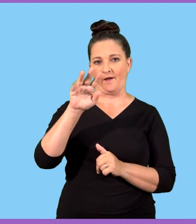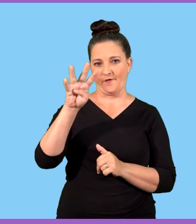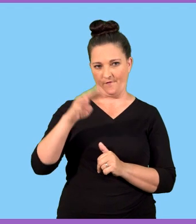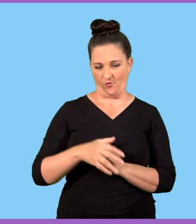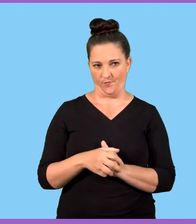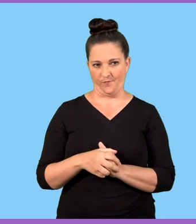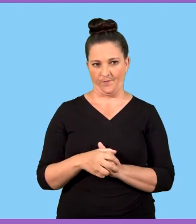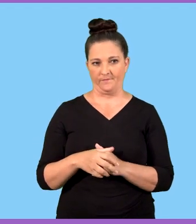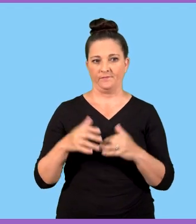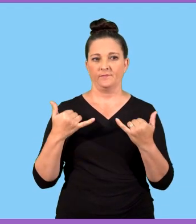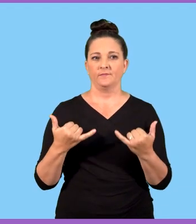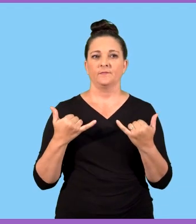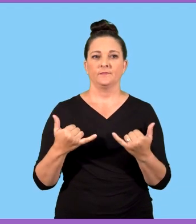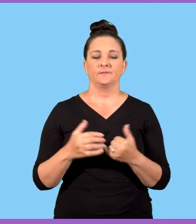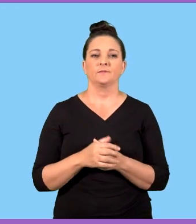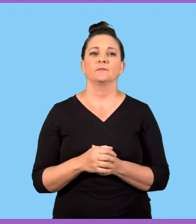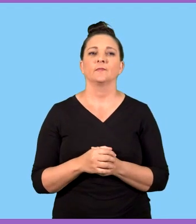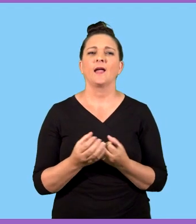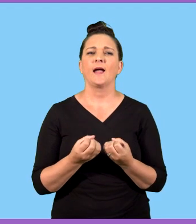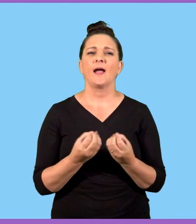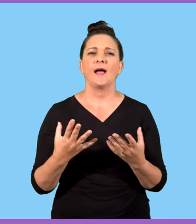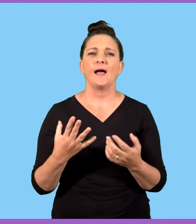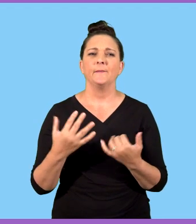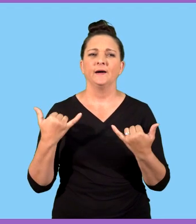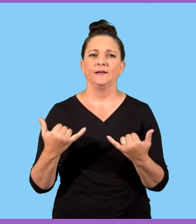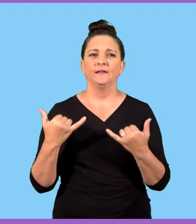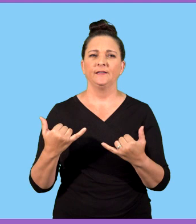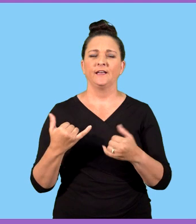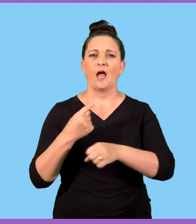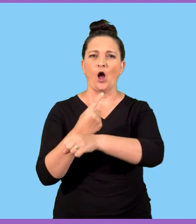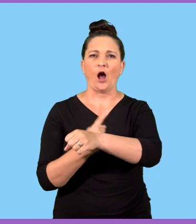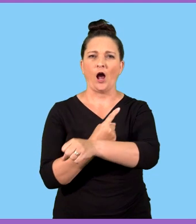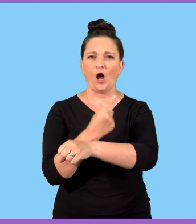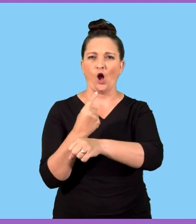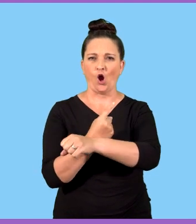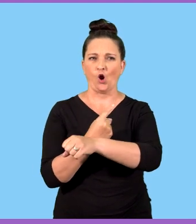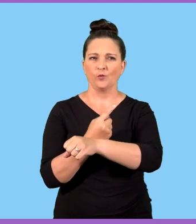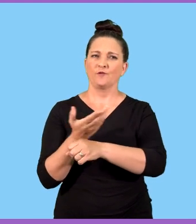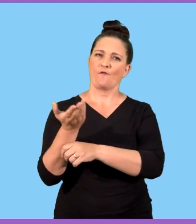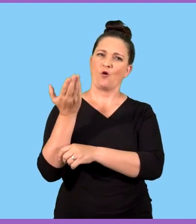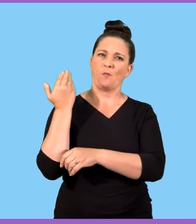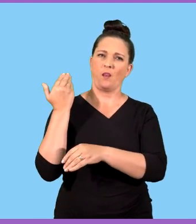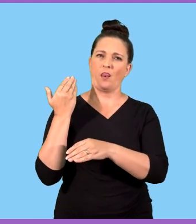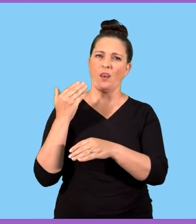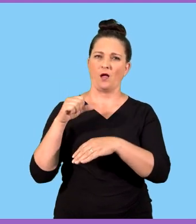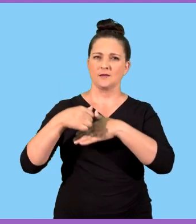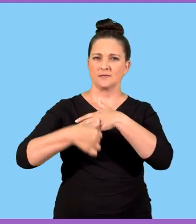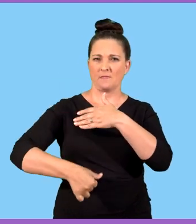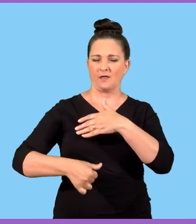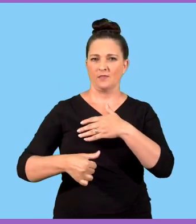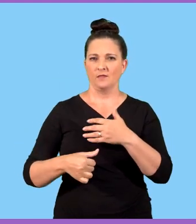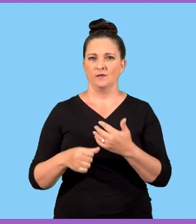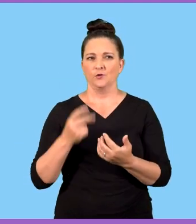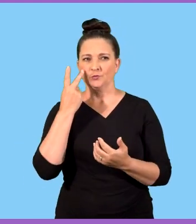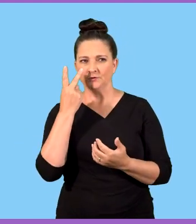The following data shows the amount of hours in Paul spent per day studying last month. Calculate the mean. So we know